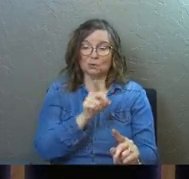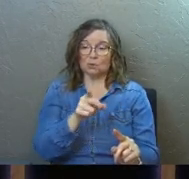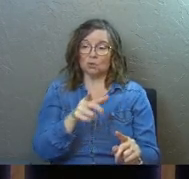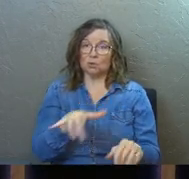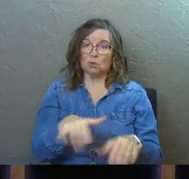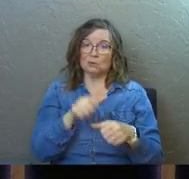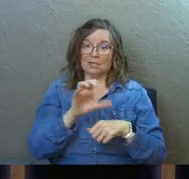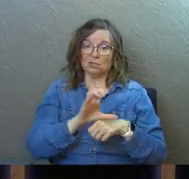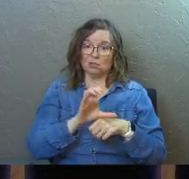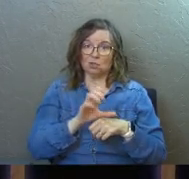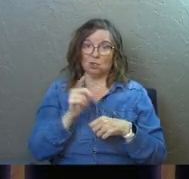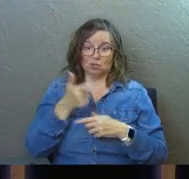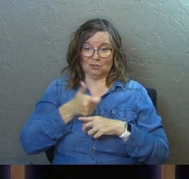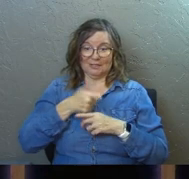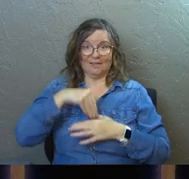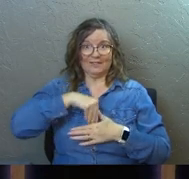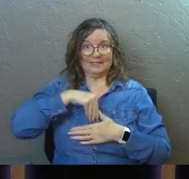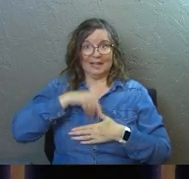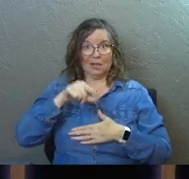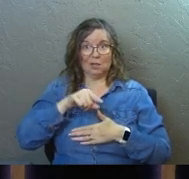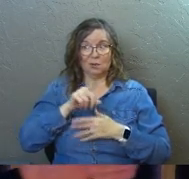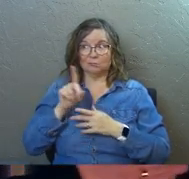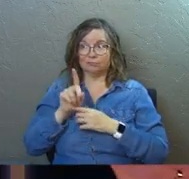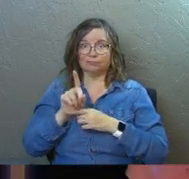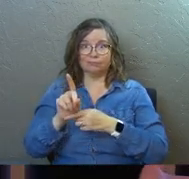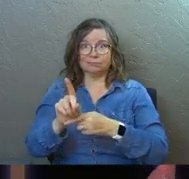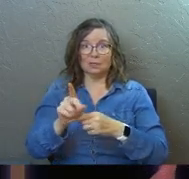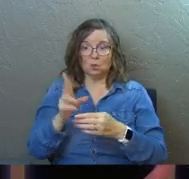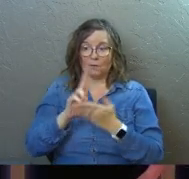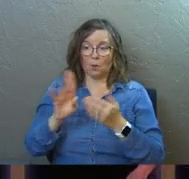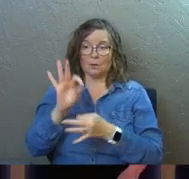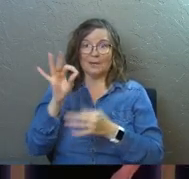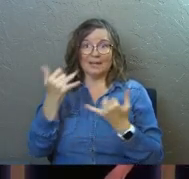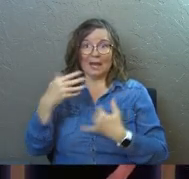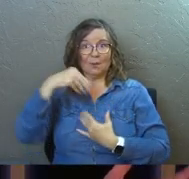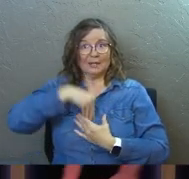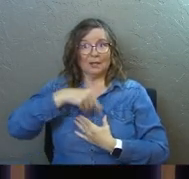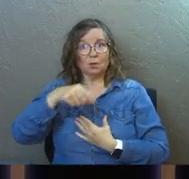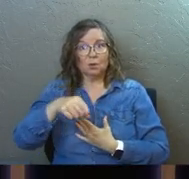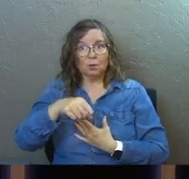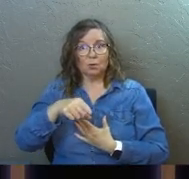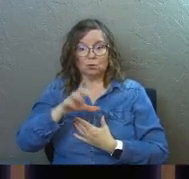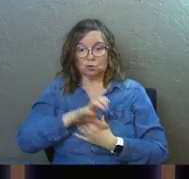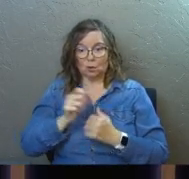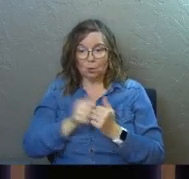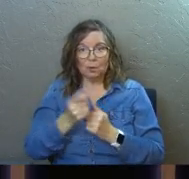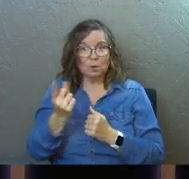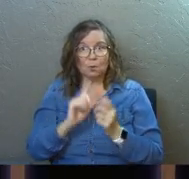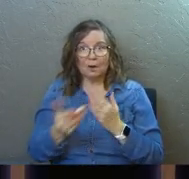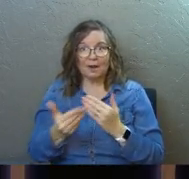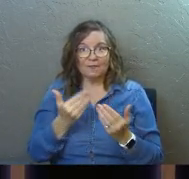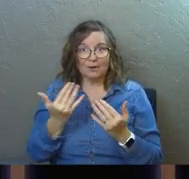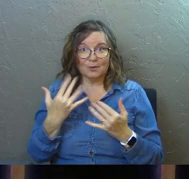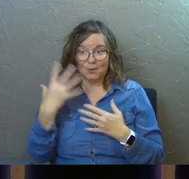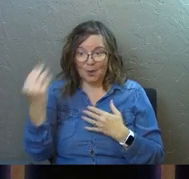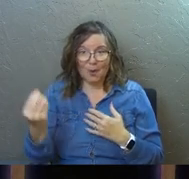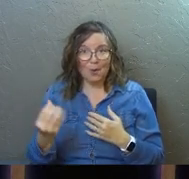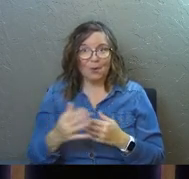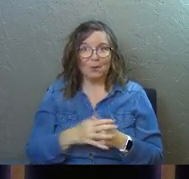See, you take church wherever you go, because you've got the Holy Spirit now. if anything, it's harder,